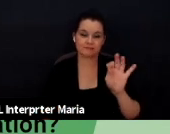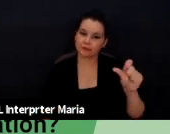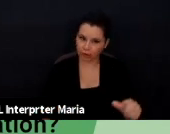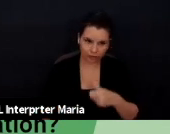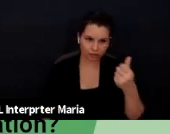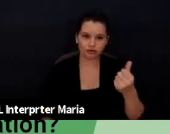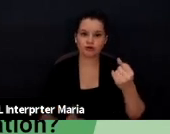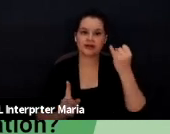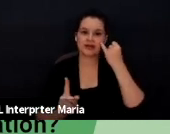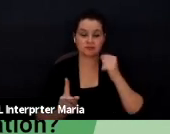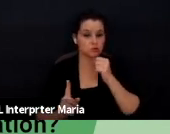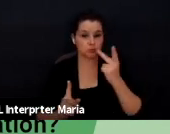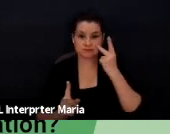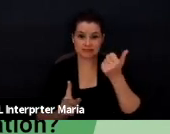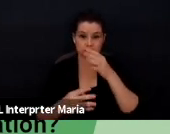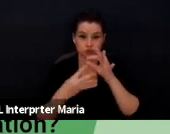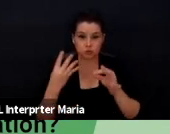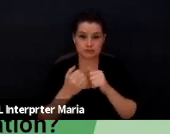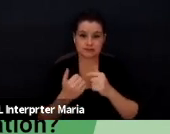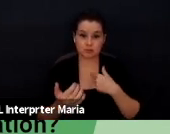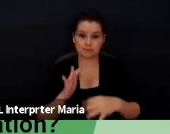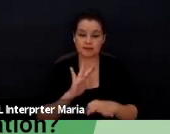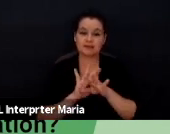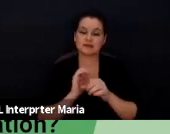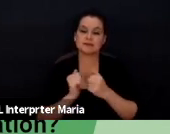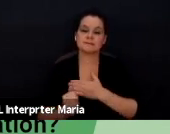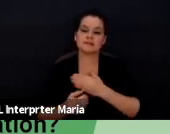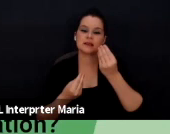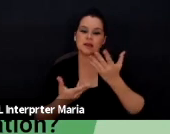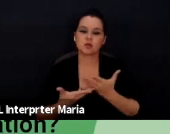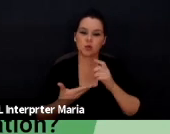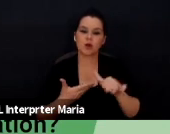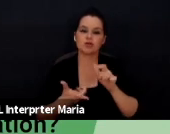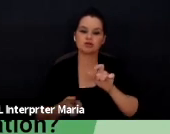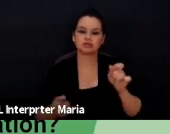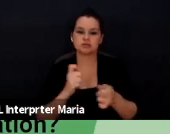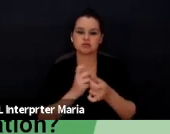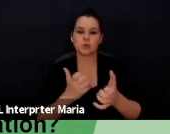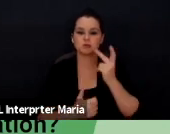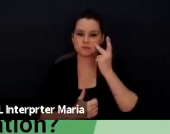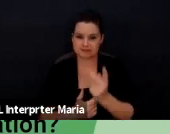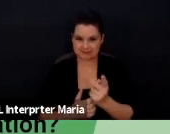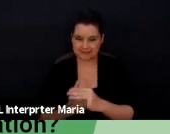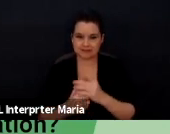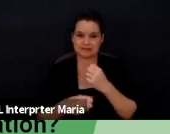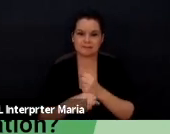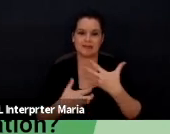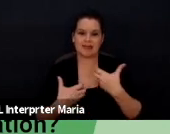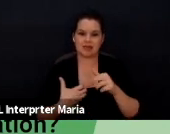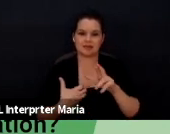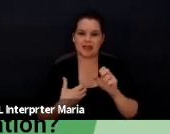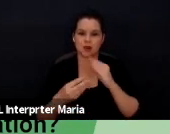If you don't see other choices that you would have selected, please tell us what other changes you would like to see to make healthcare